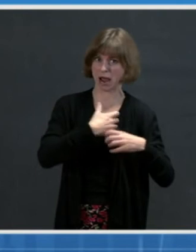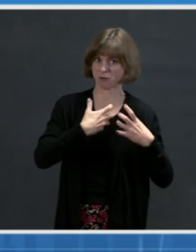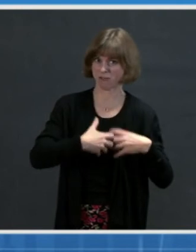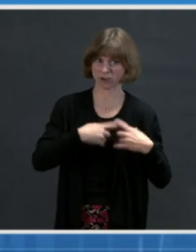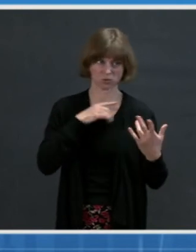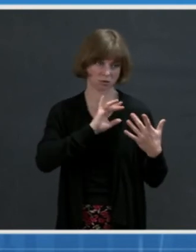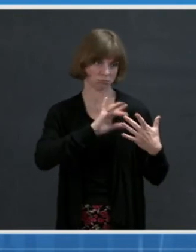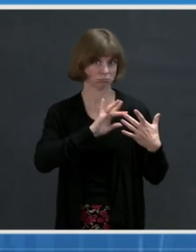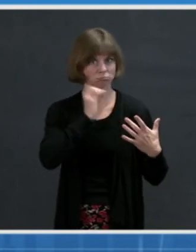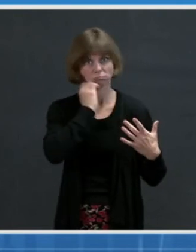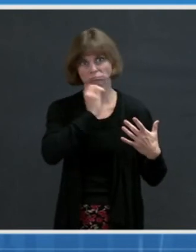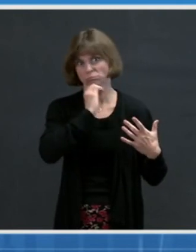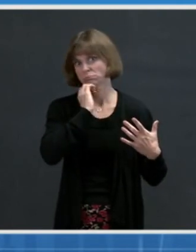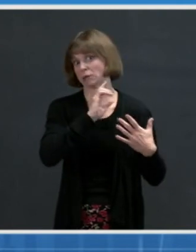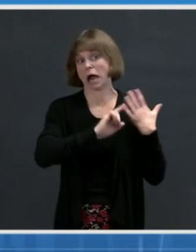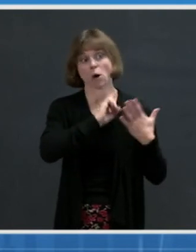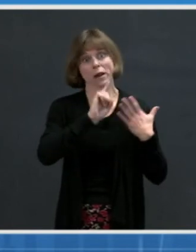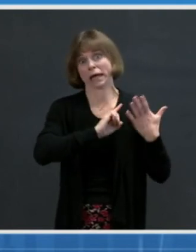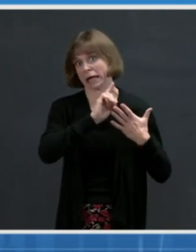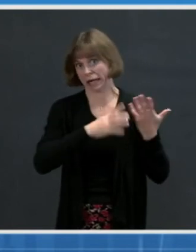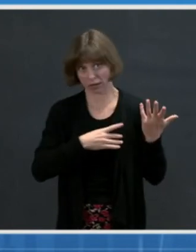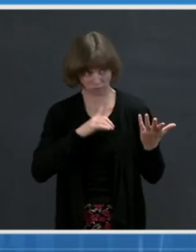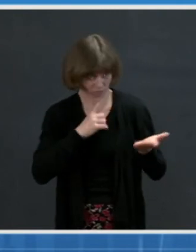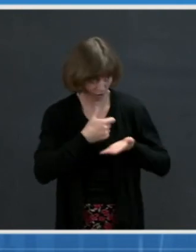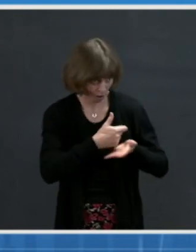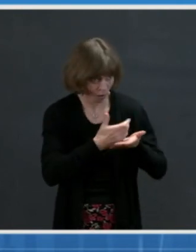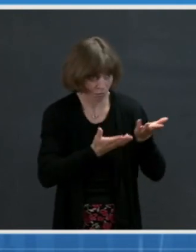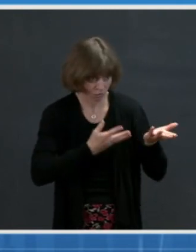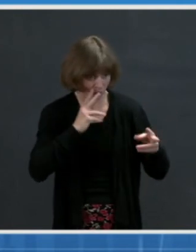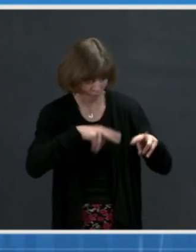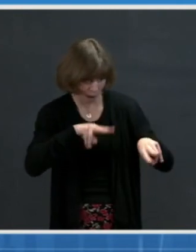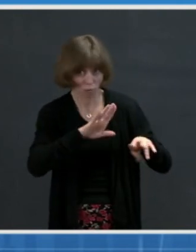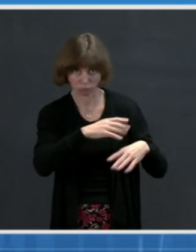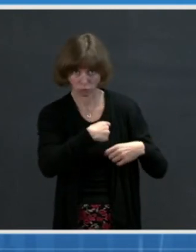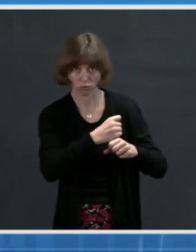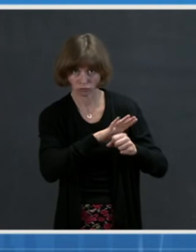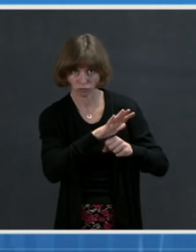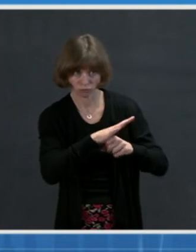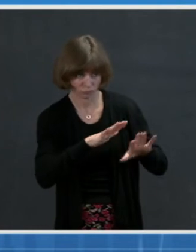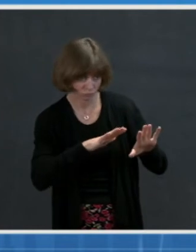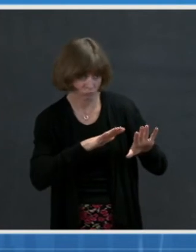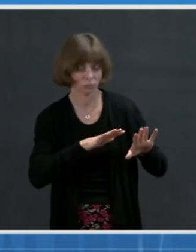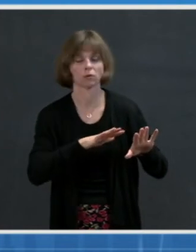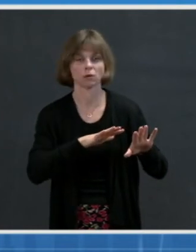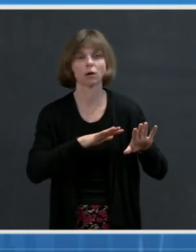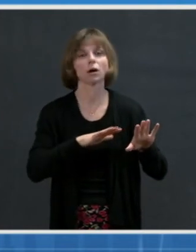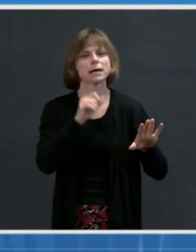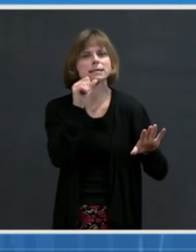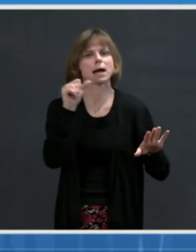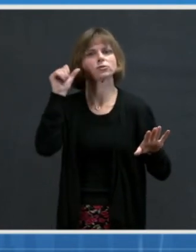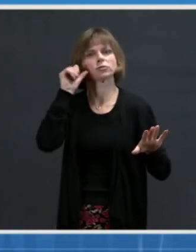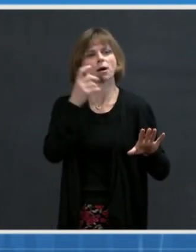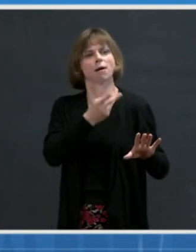hourly, to make sure that we're doing anything we can to help them and to monitor their production. And I think just yesterday, they